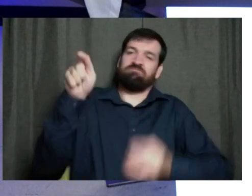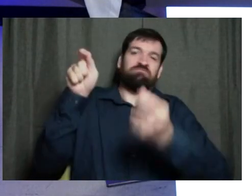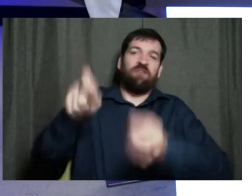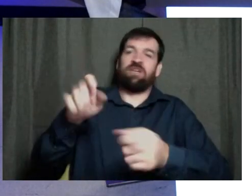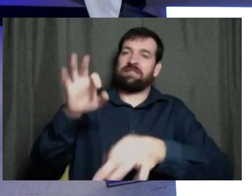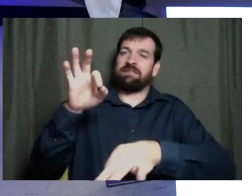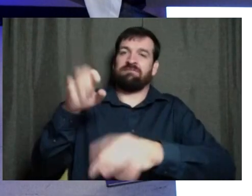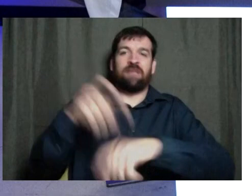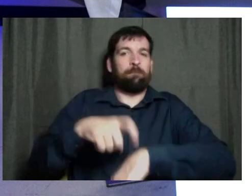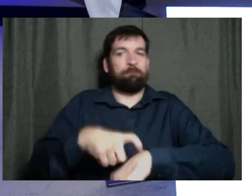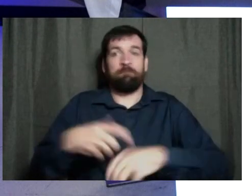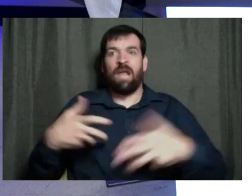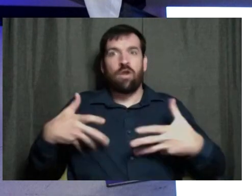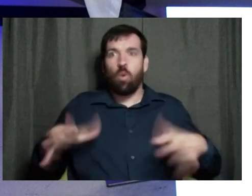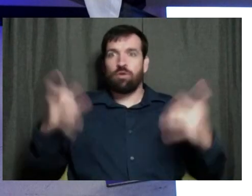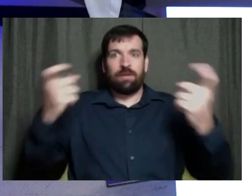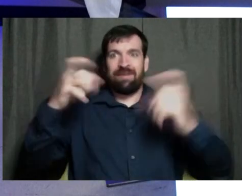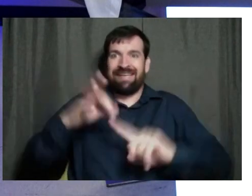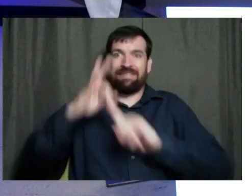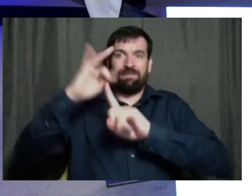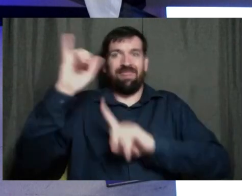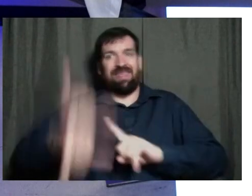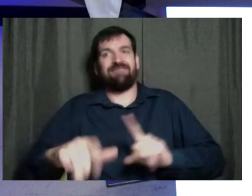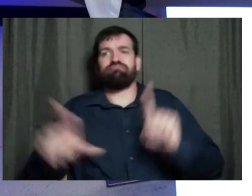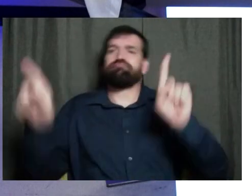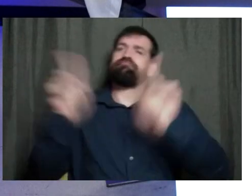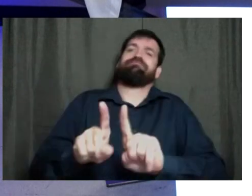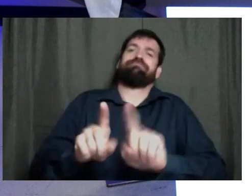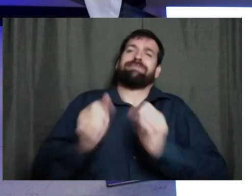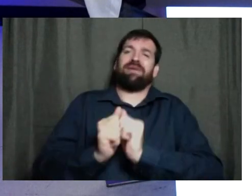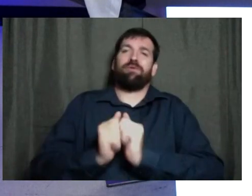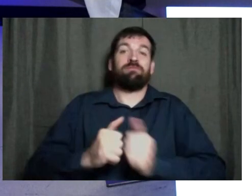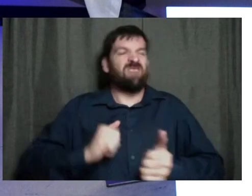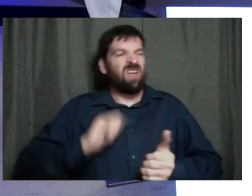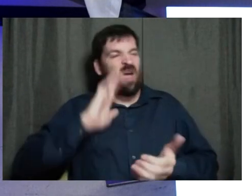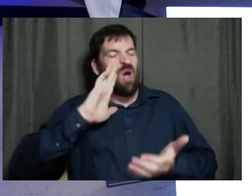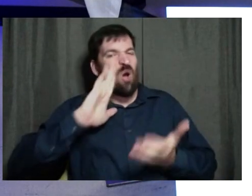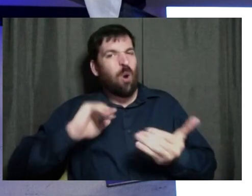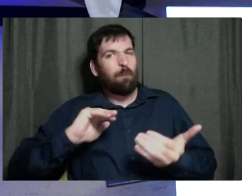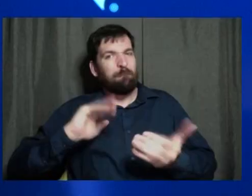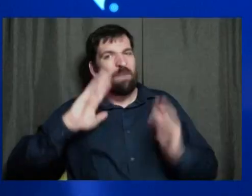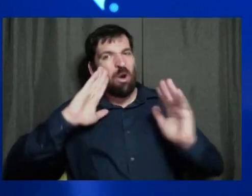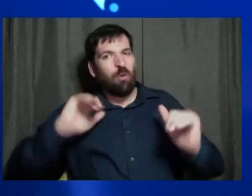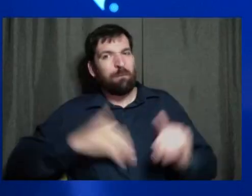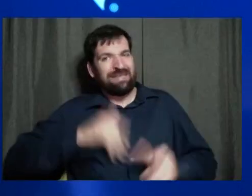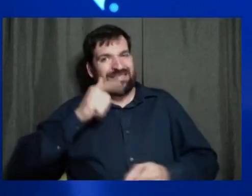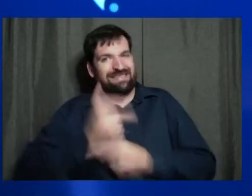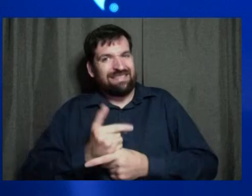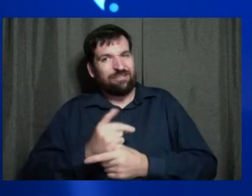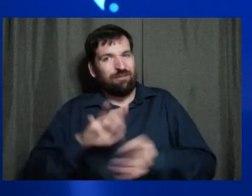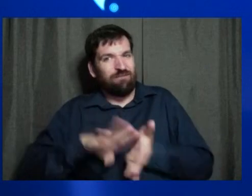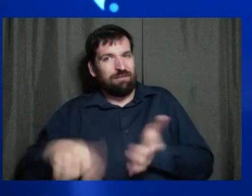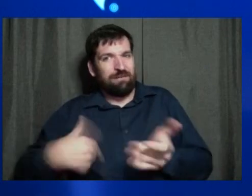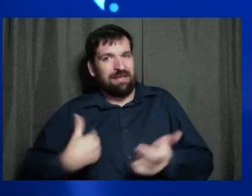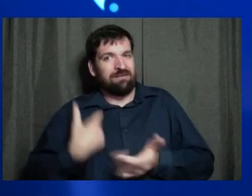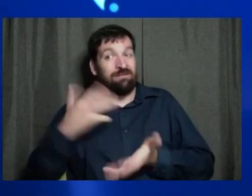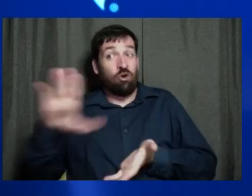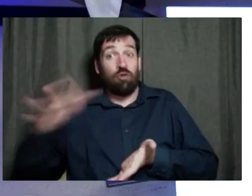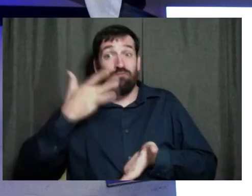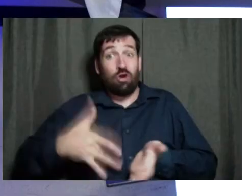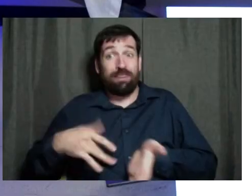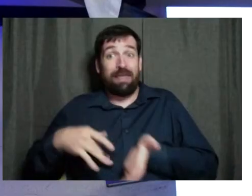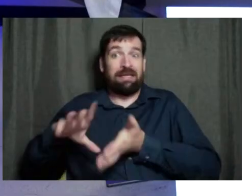celebrate it any other way than having you right there with me. And Yeah. I hope my sister forgives me. It was her birthday, and I walked out on it. Happy so that I could birthday. come. Sorry. I